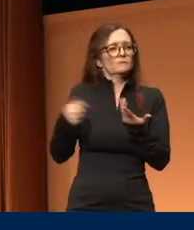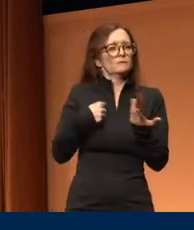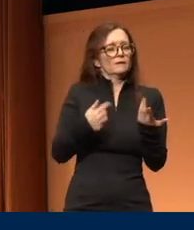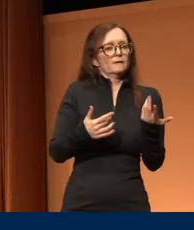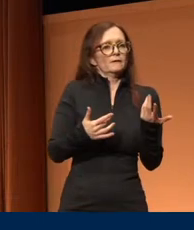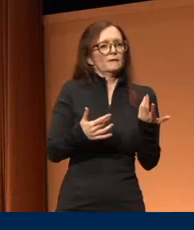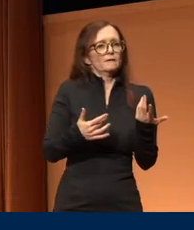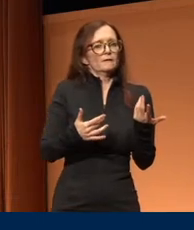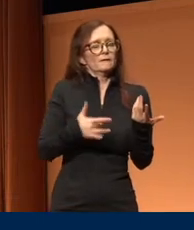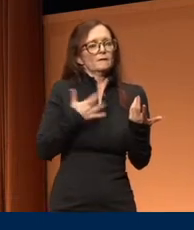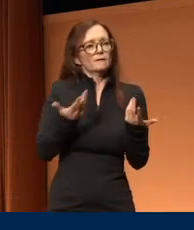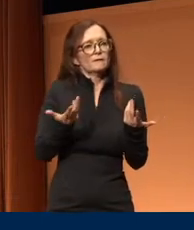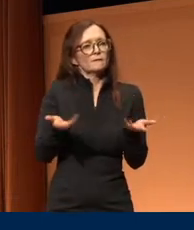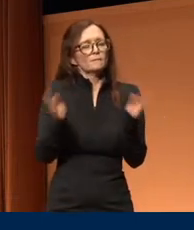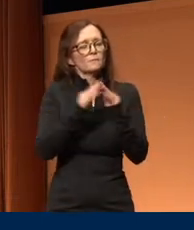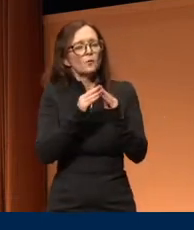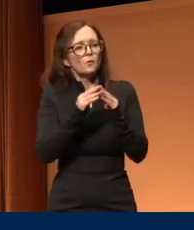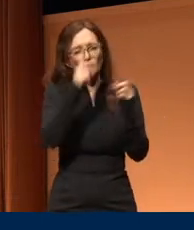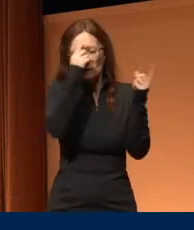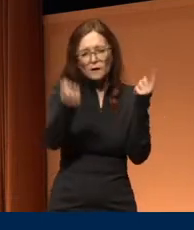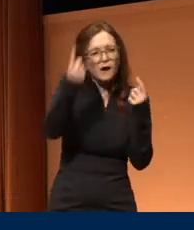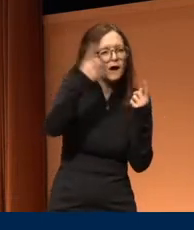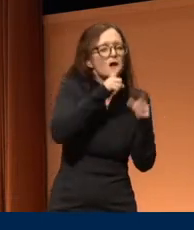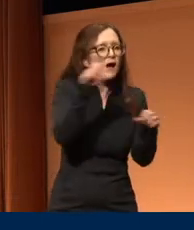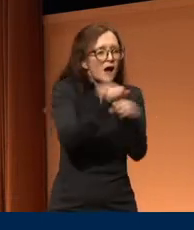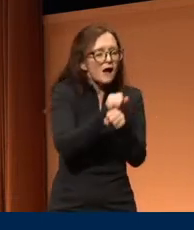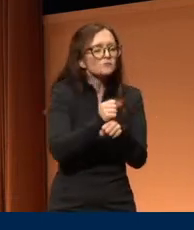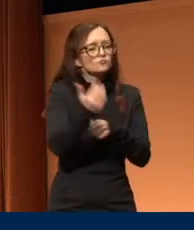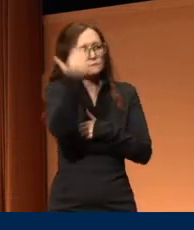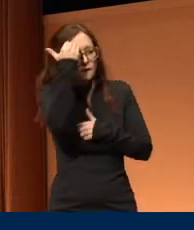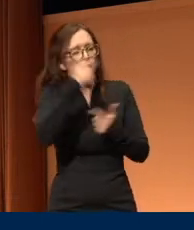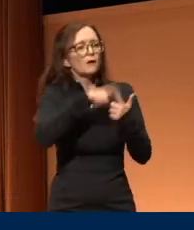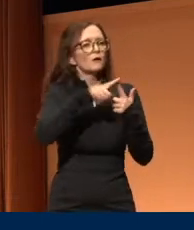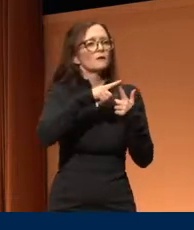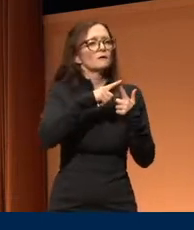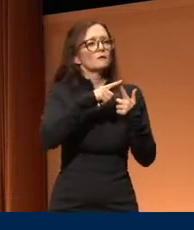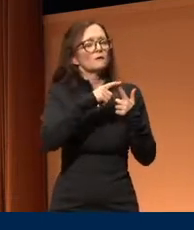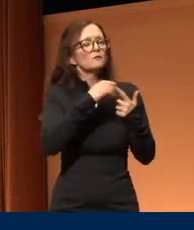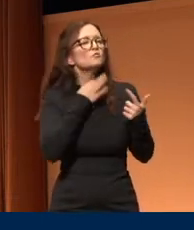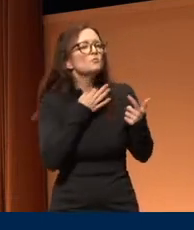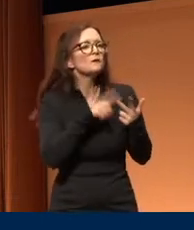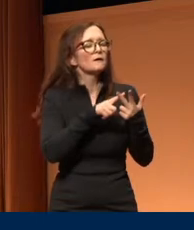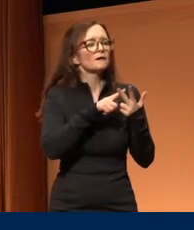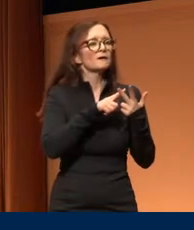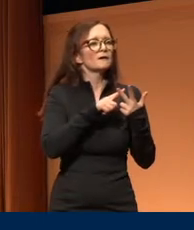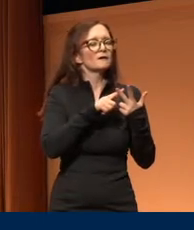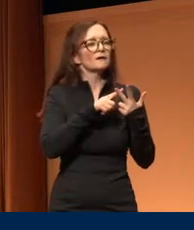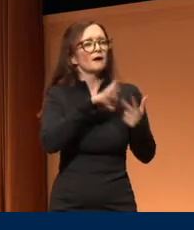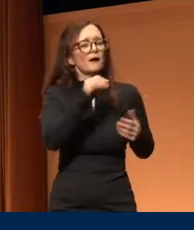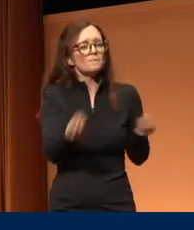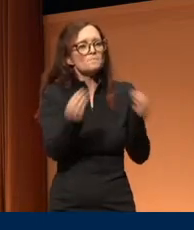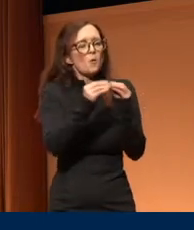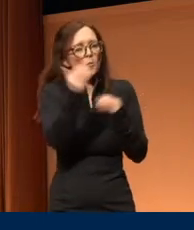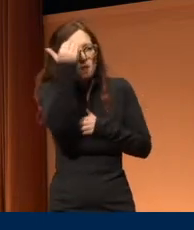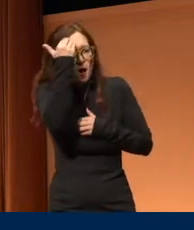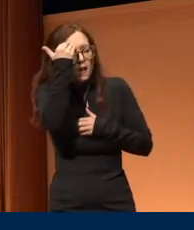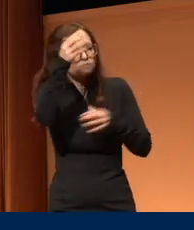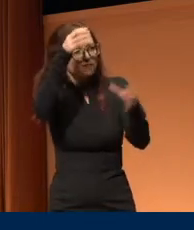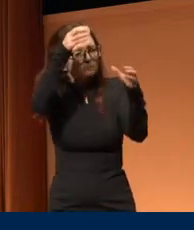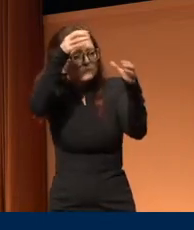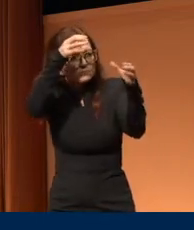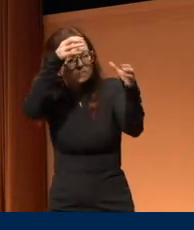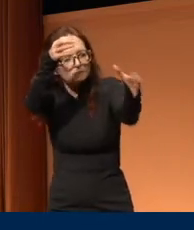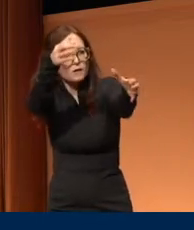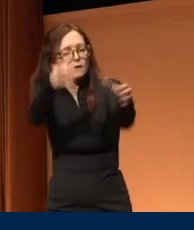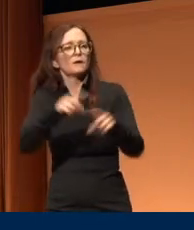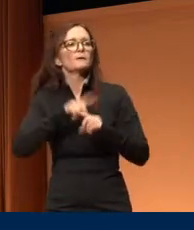simply common sense, information, factual knowledge, lived experience, prudential knowledge, and even moral knowledge, what epistemic democrats